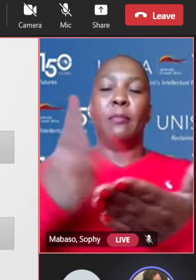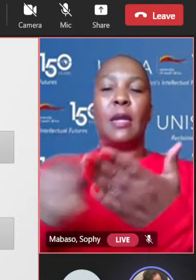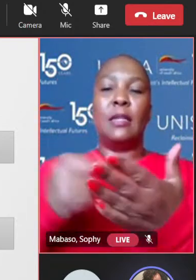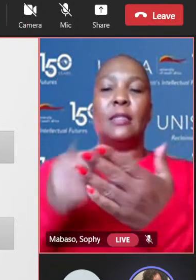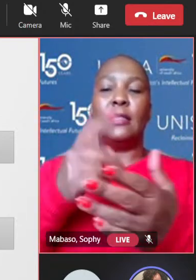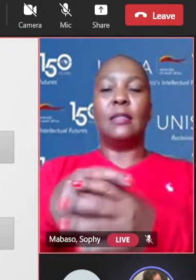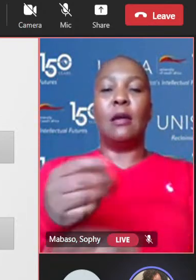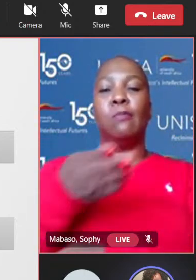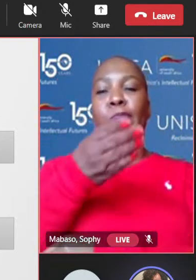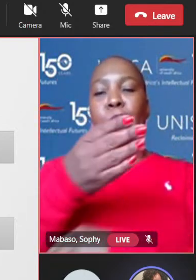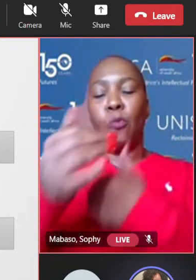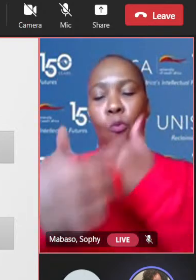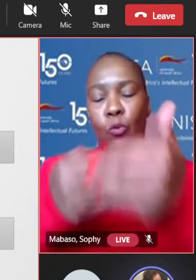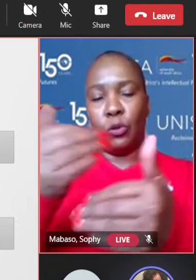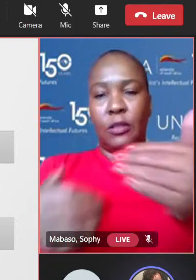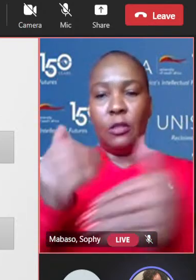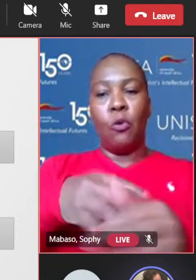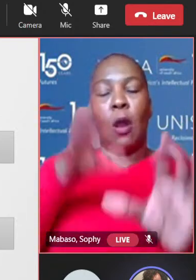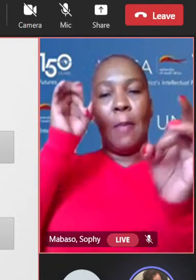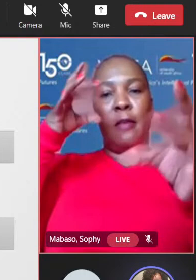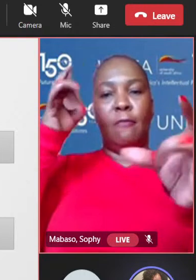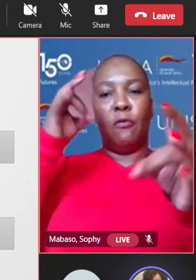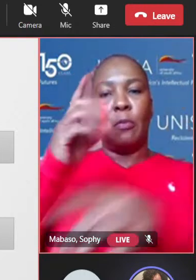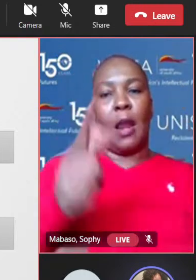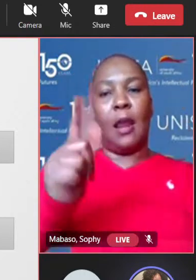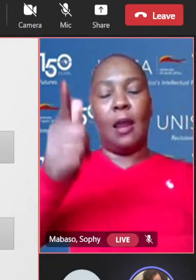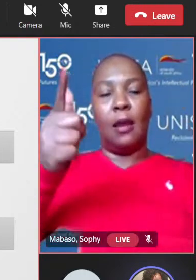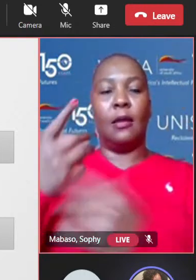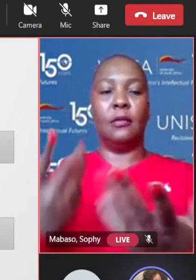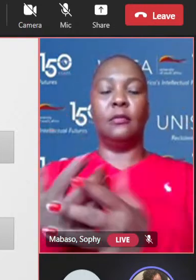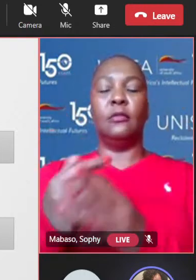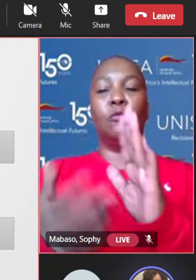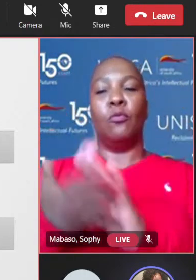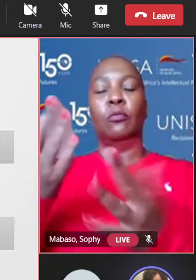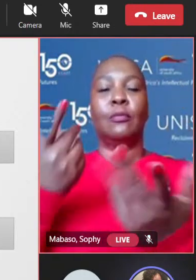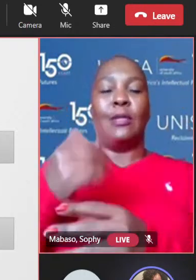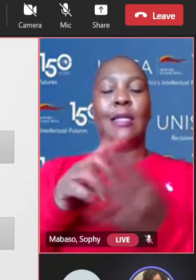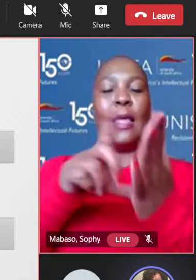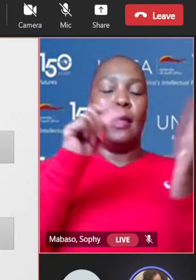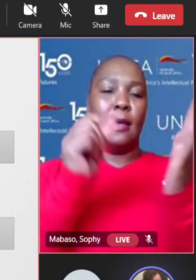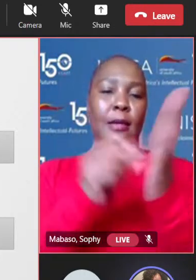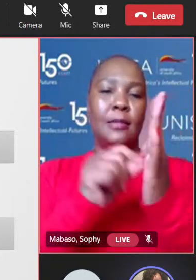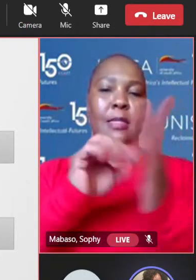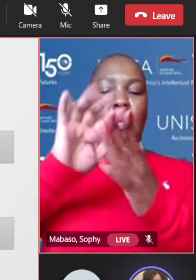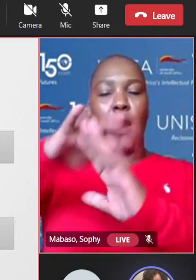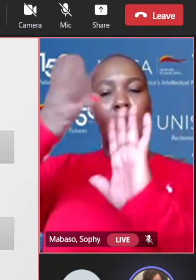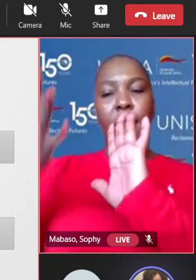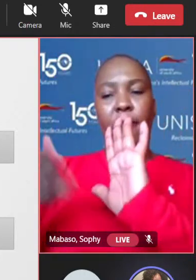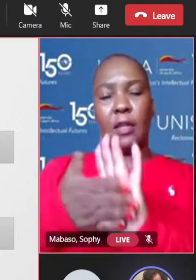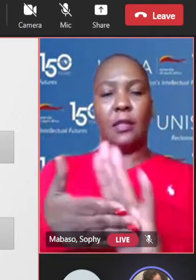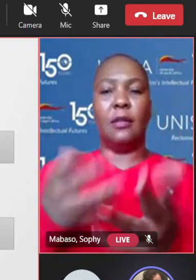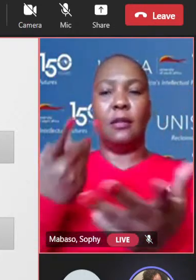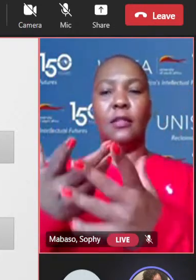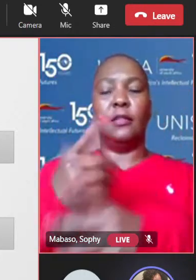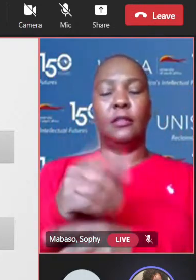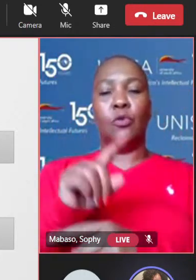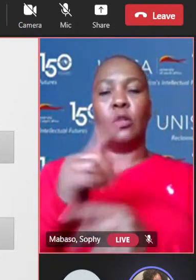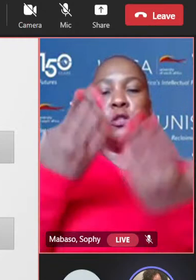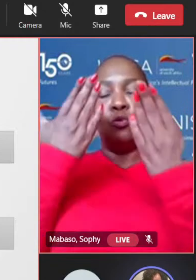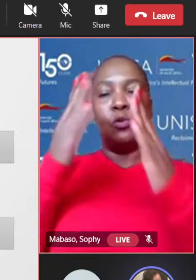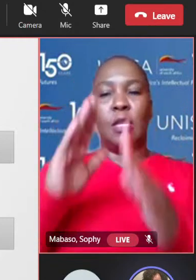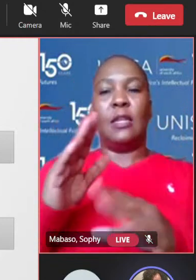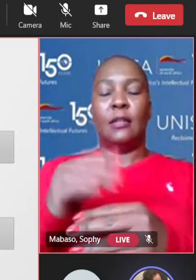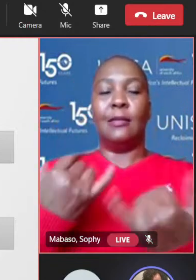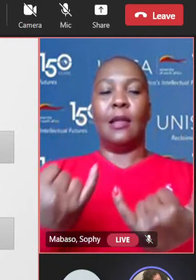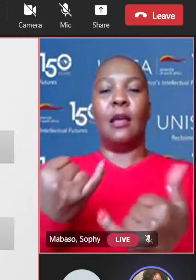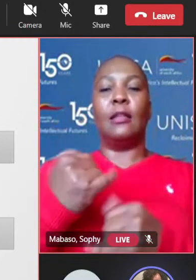you will be informed at a later stage. If you can look, the dates and everything have not been committed to the student as yet, but it will come